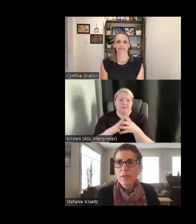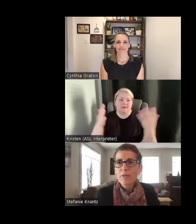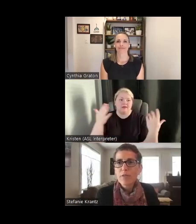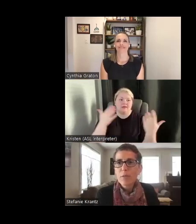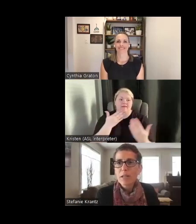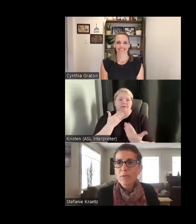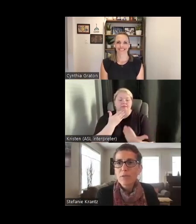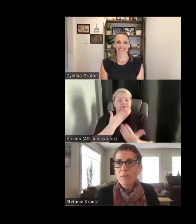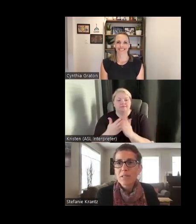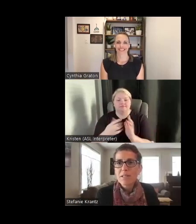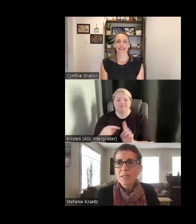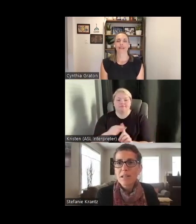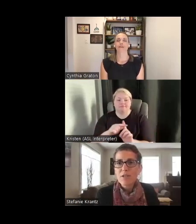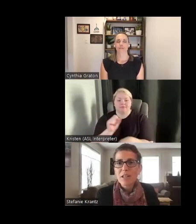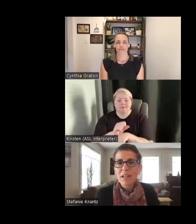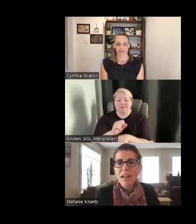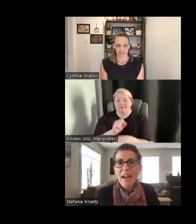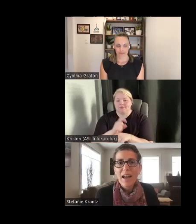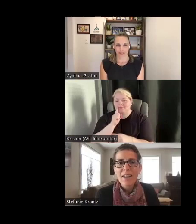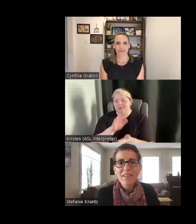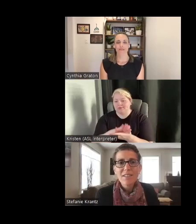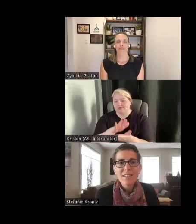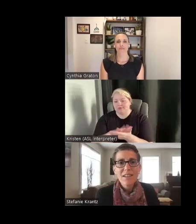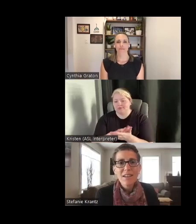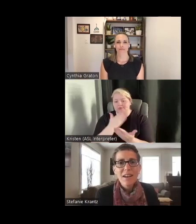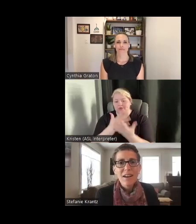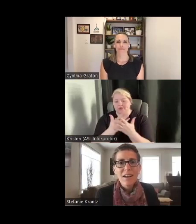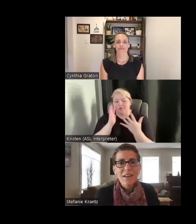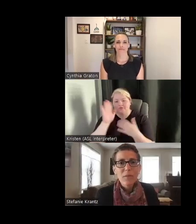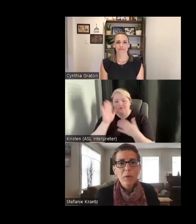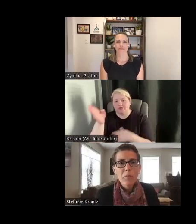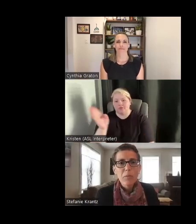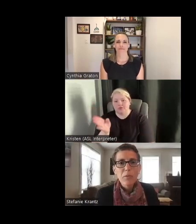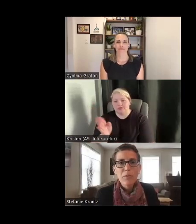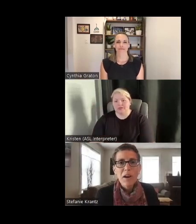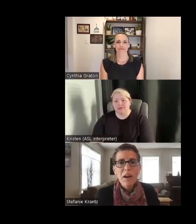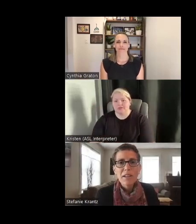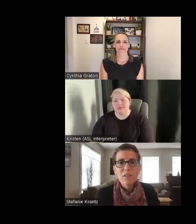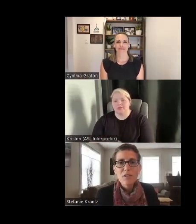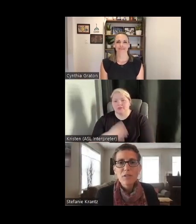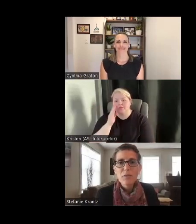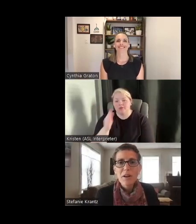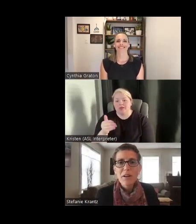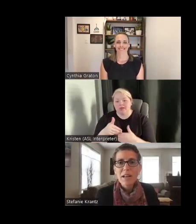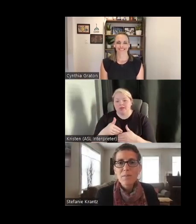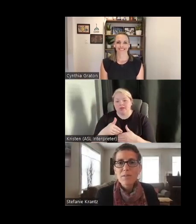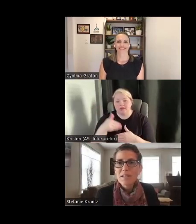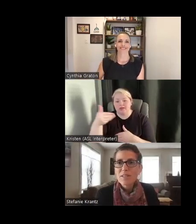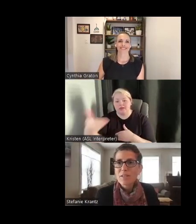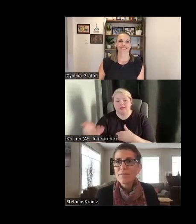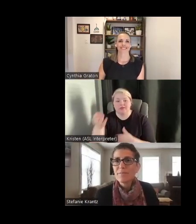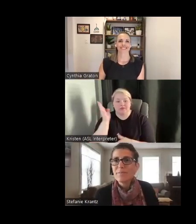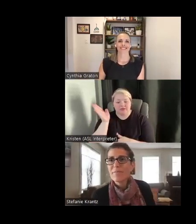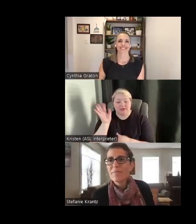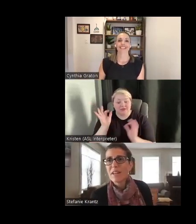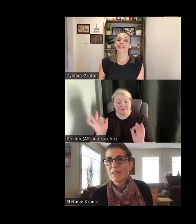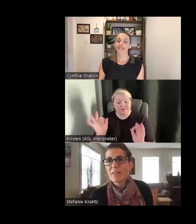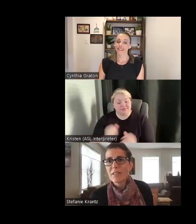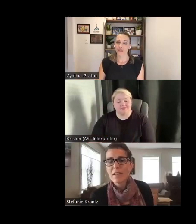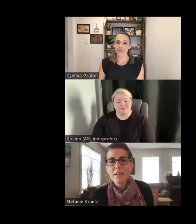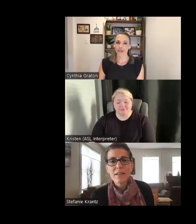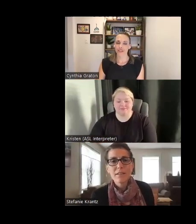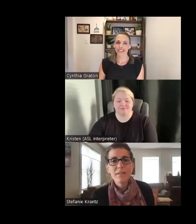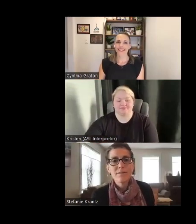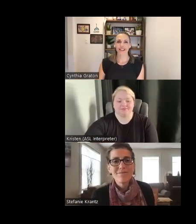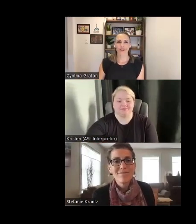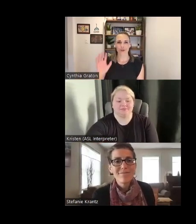So thank you so much for your presentation, and we will move on to our next presenter. Thank you,